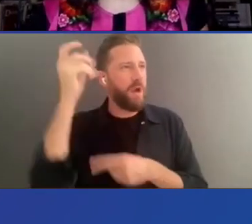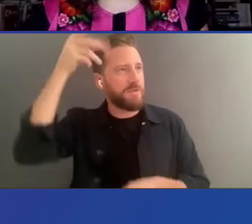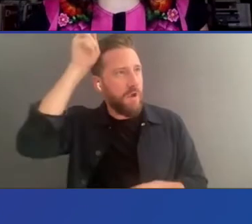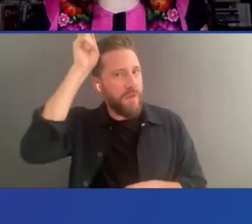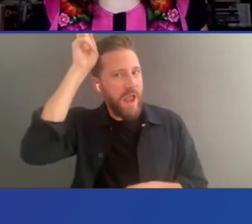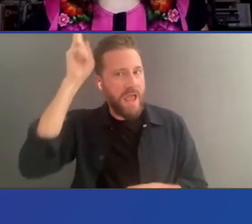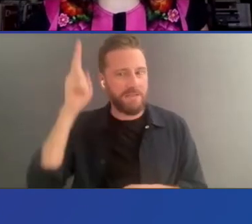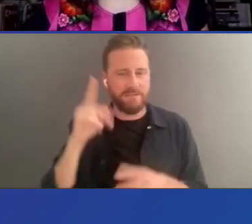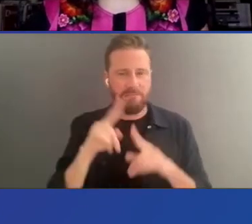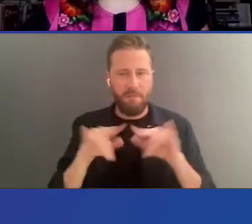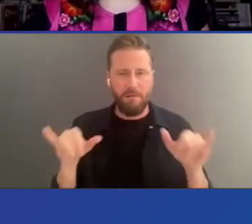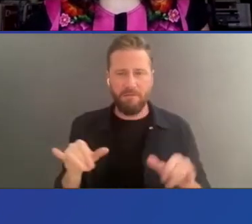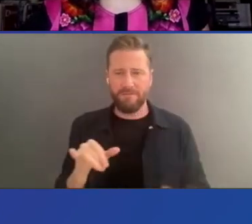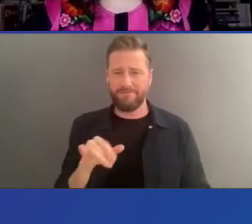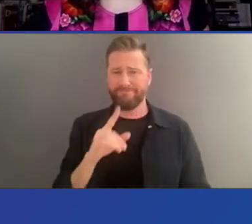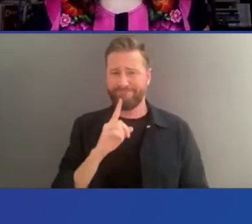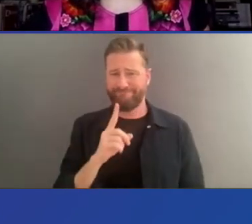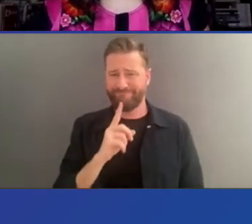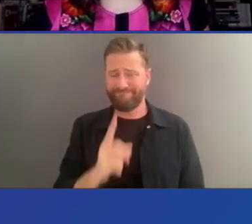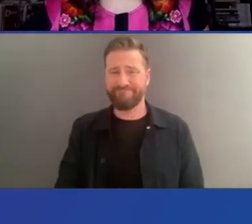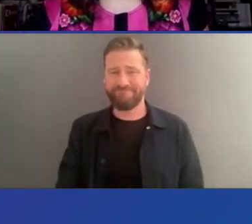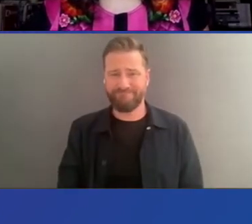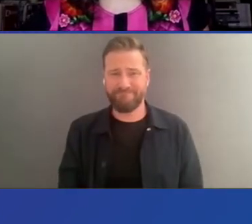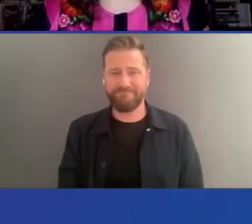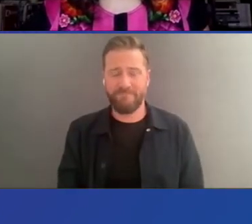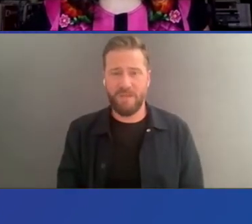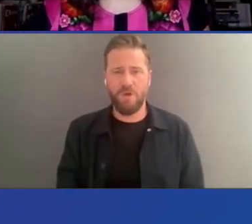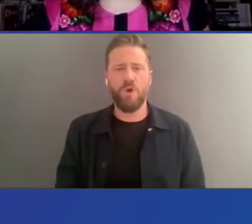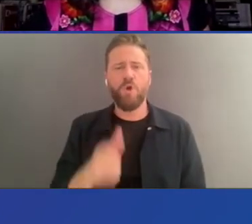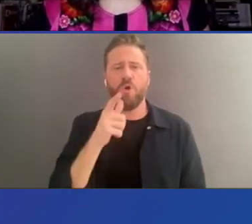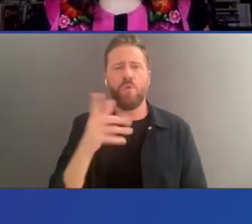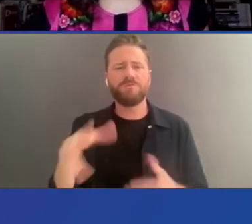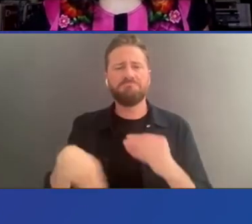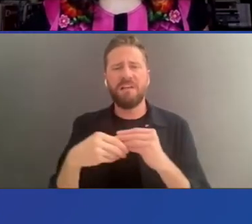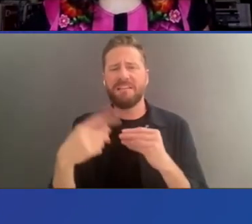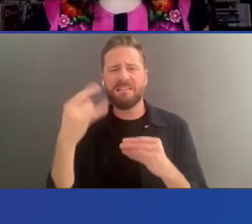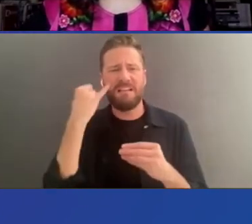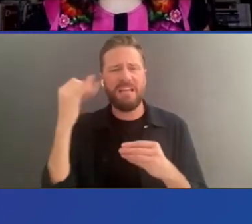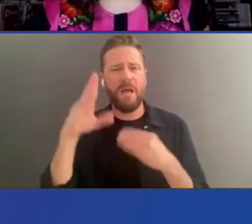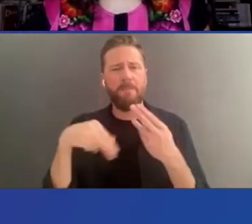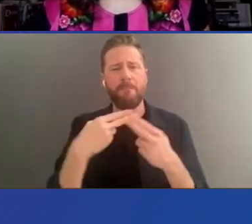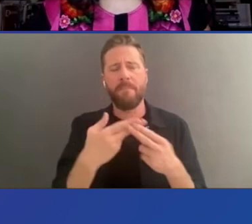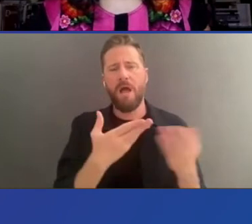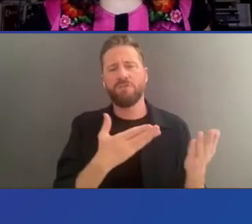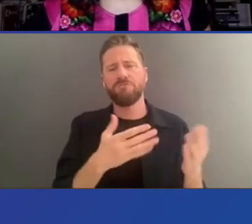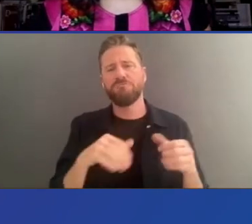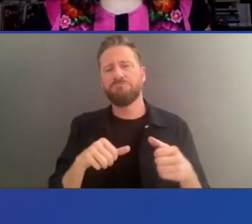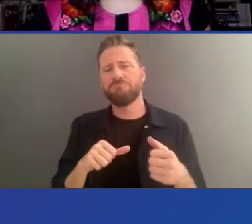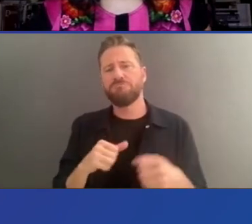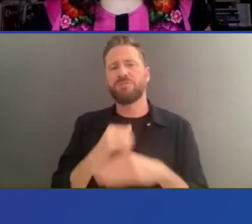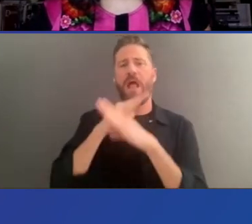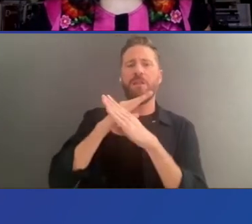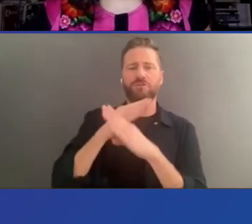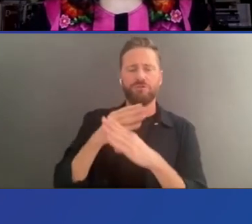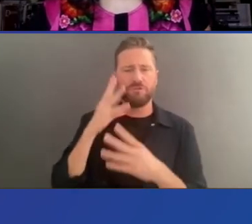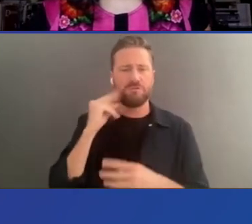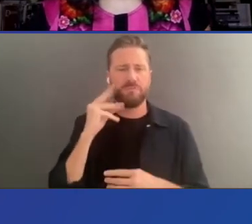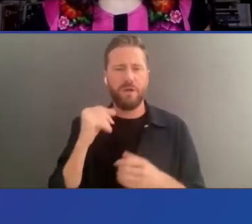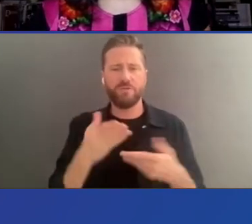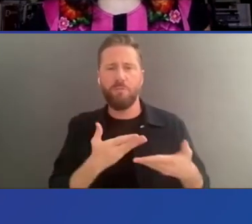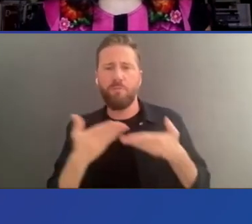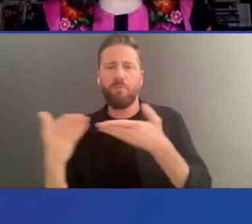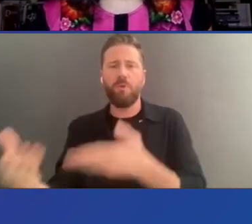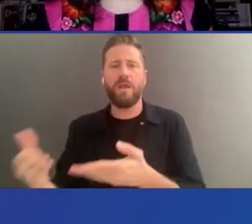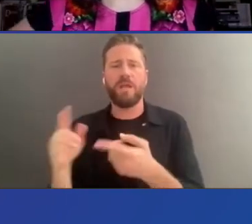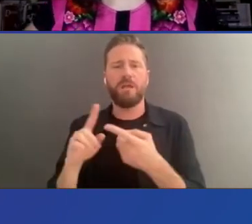absolutely. See, who else wants to speak to this idea of challenges you have faced bringing what you have to